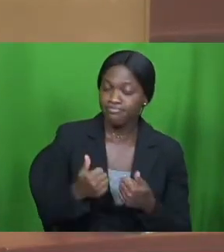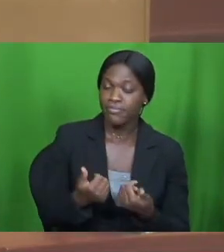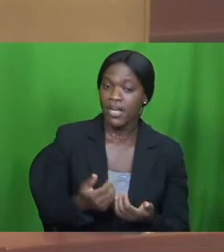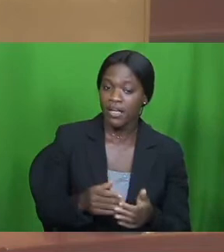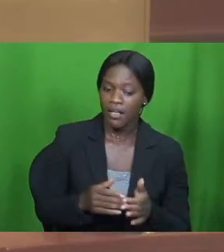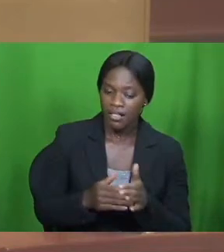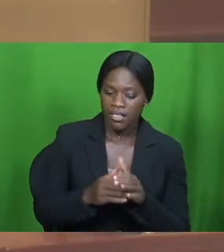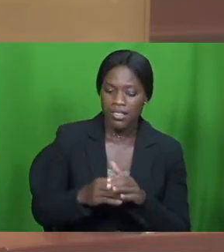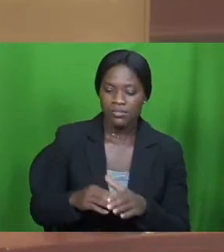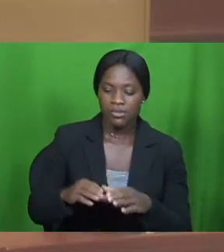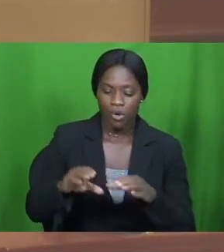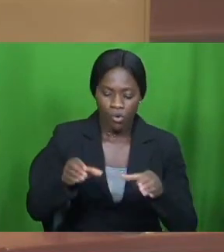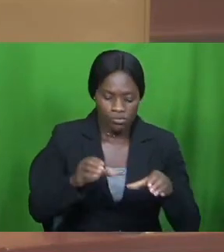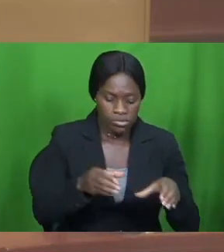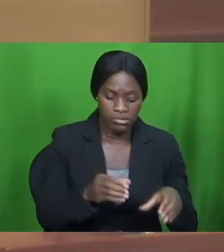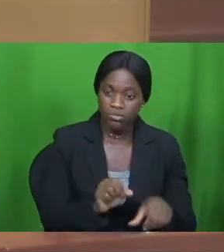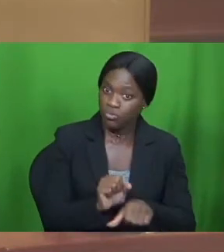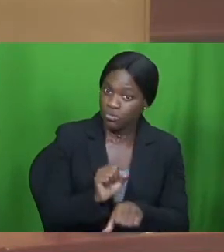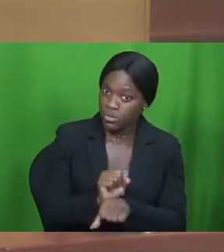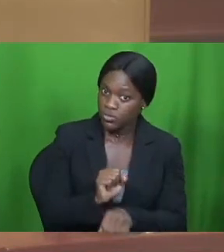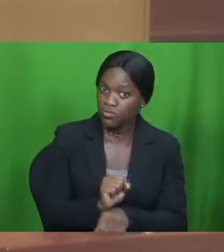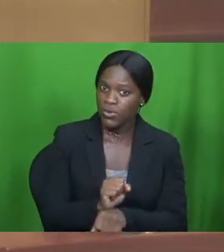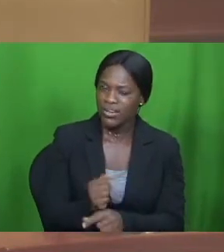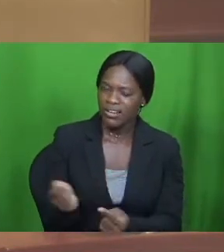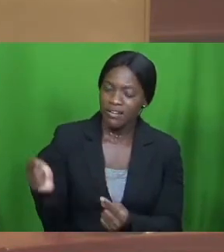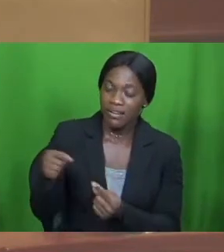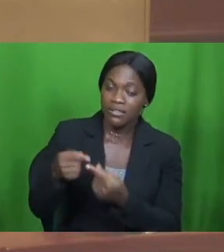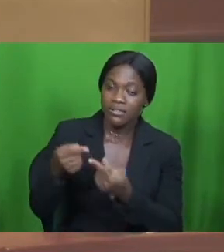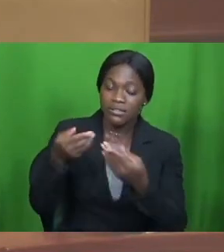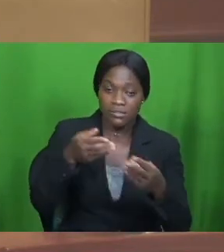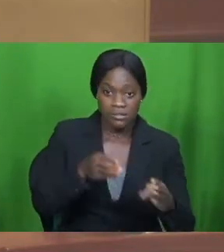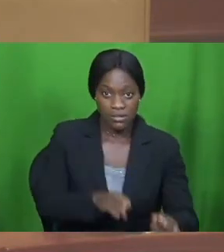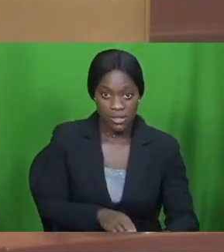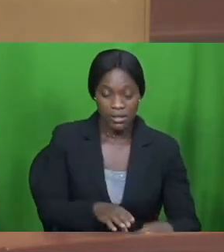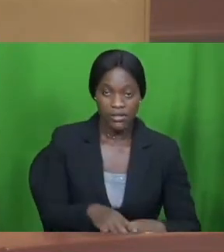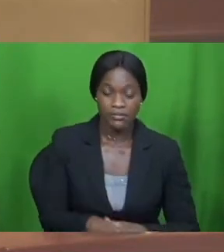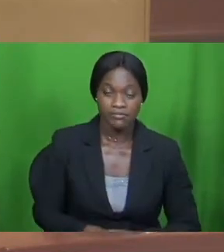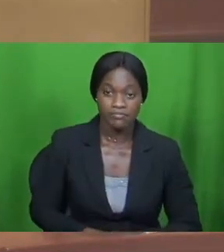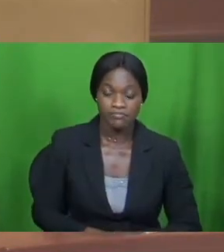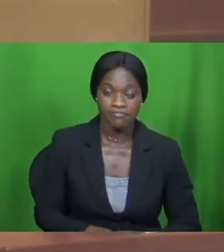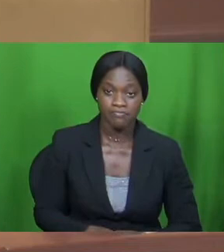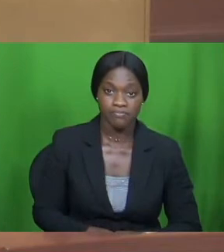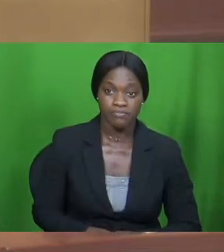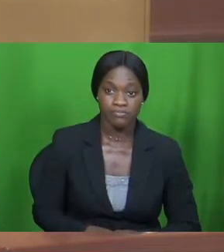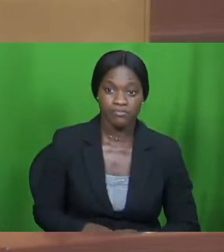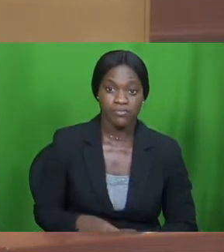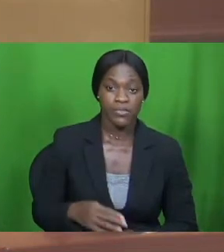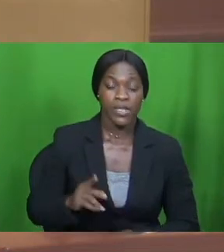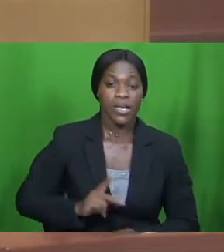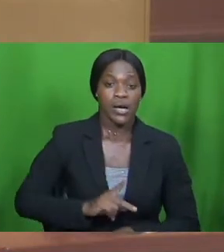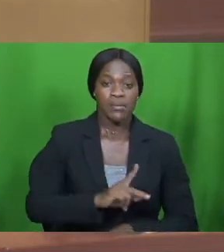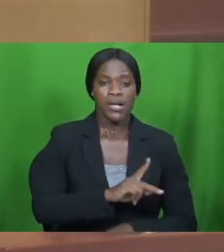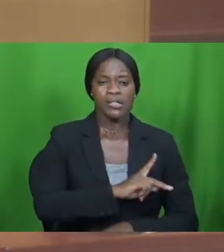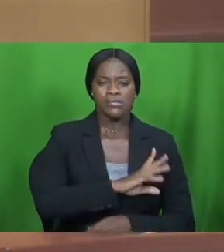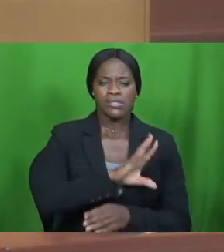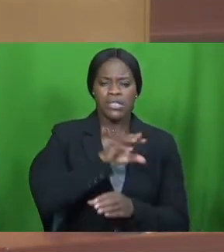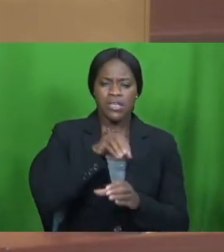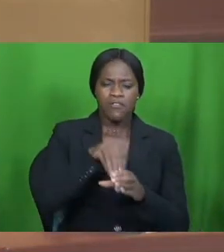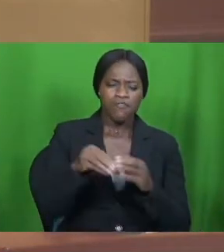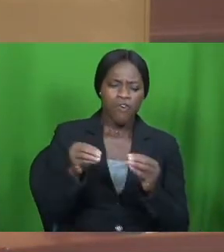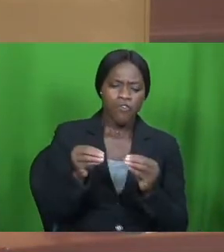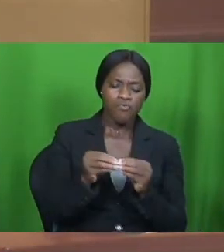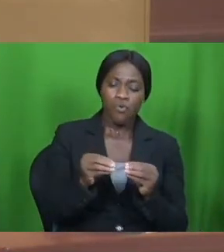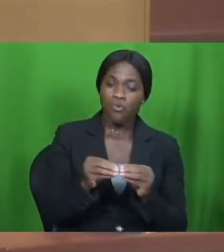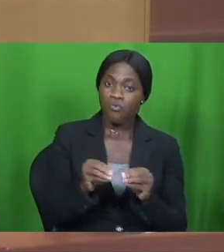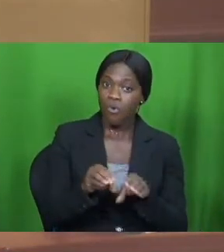passing. It was very clear that in Parliament, he was very involved in all the activities of